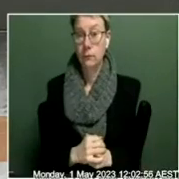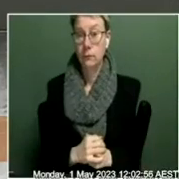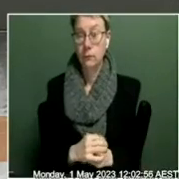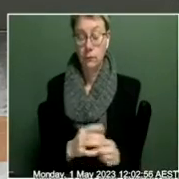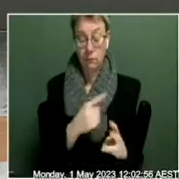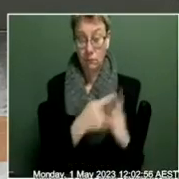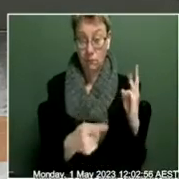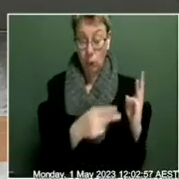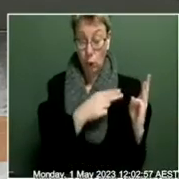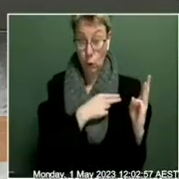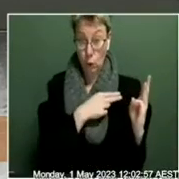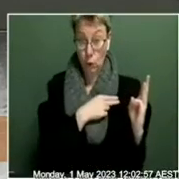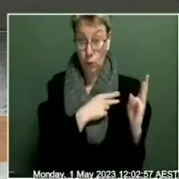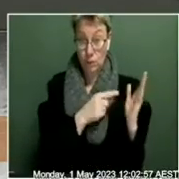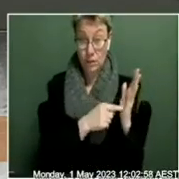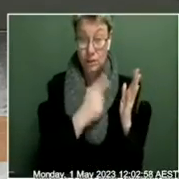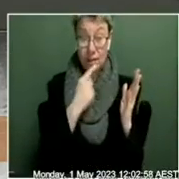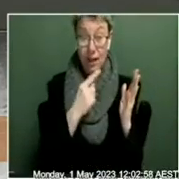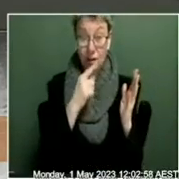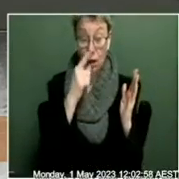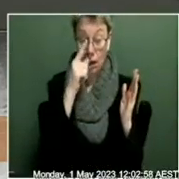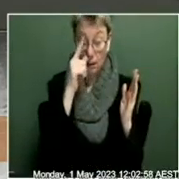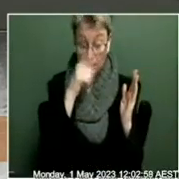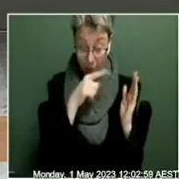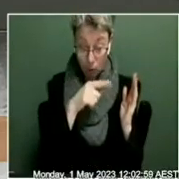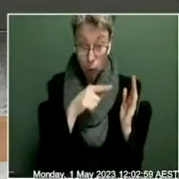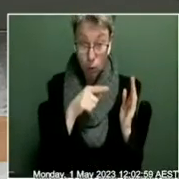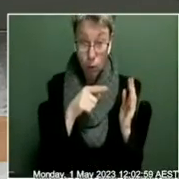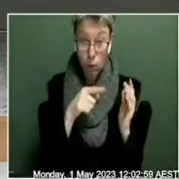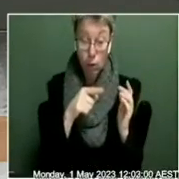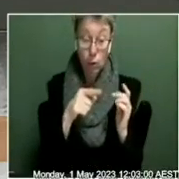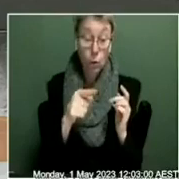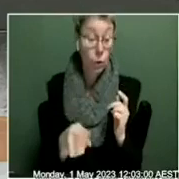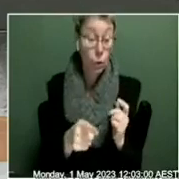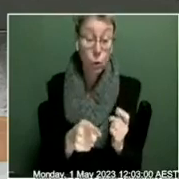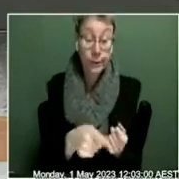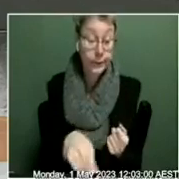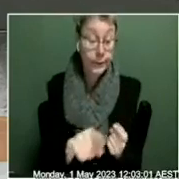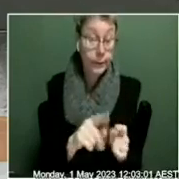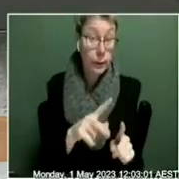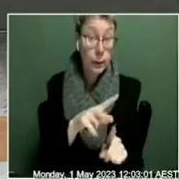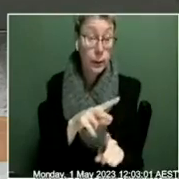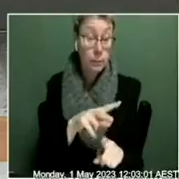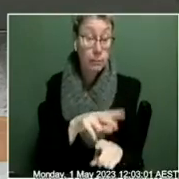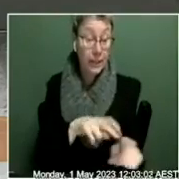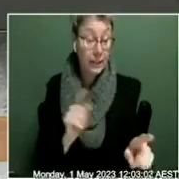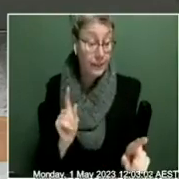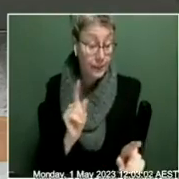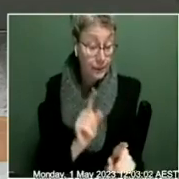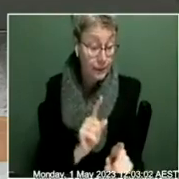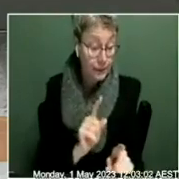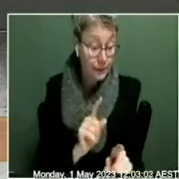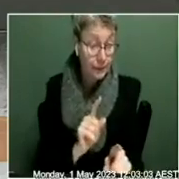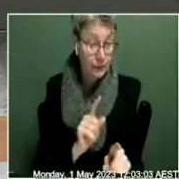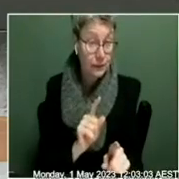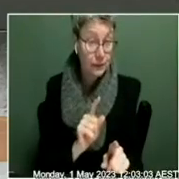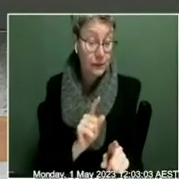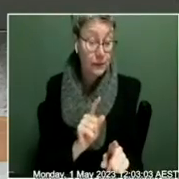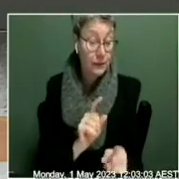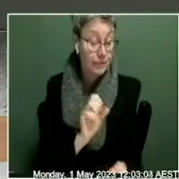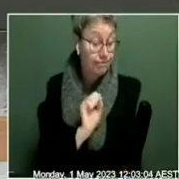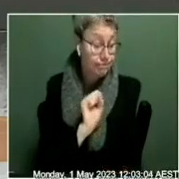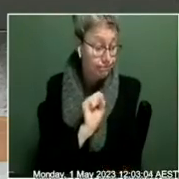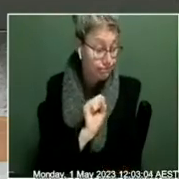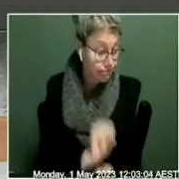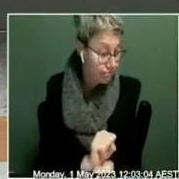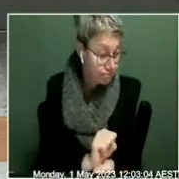or asserted rather, that there must be effective safety measures to ensure that those people get a health response in addition to what they